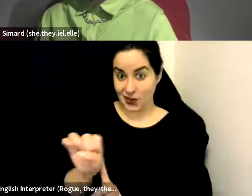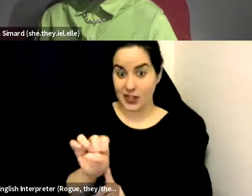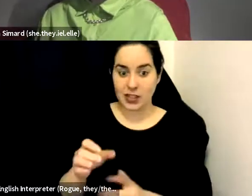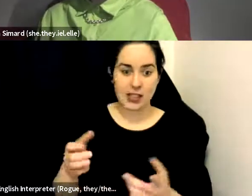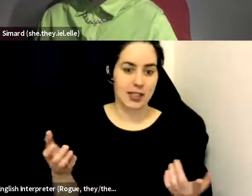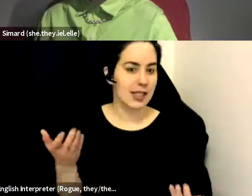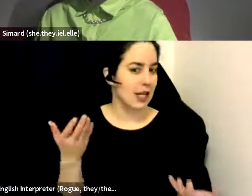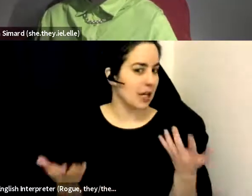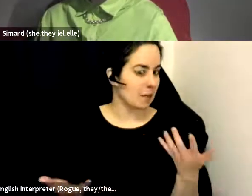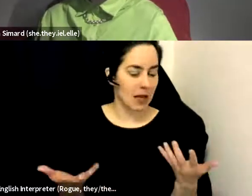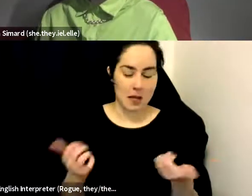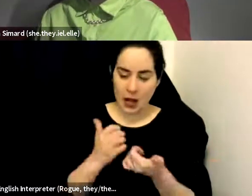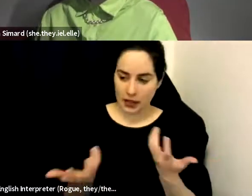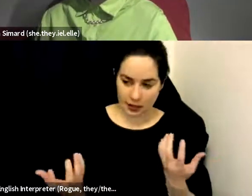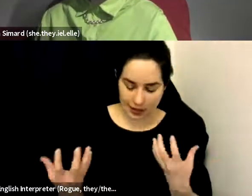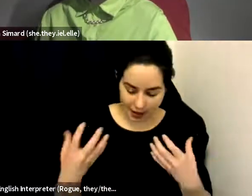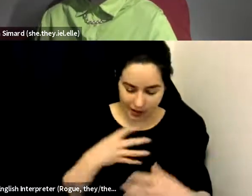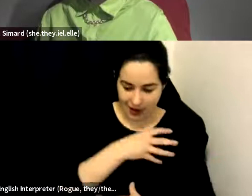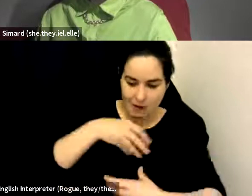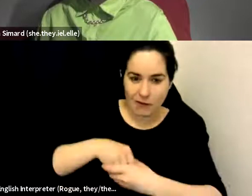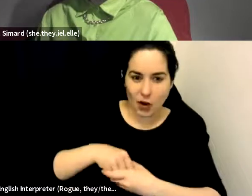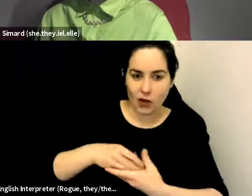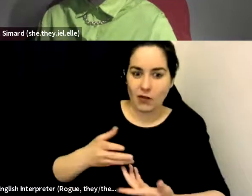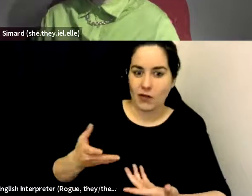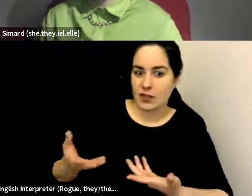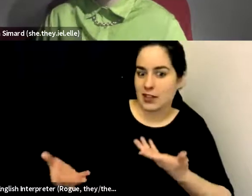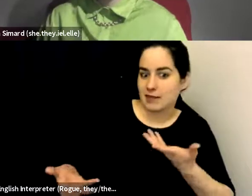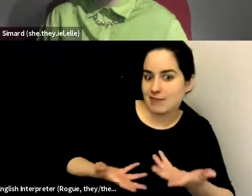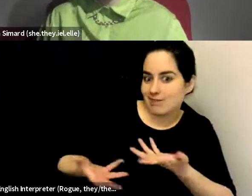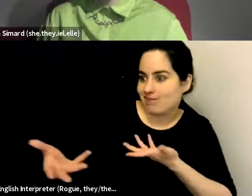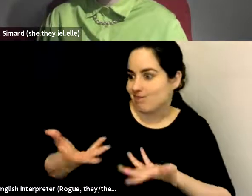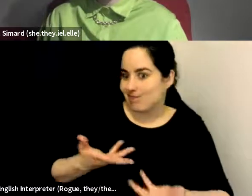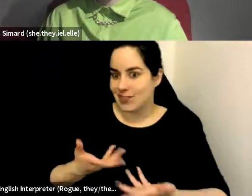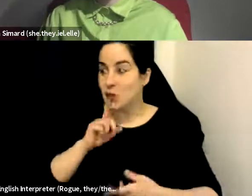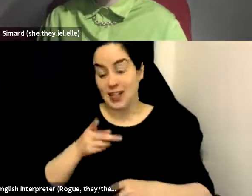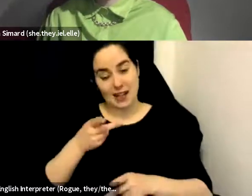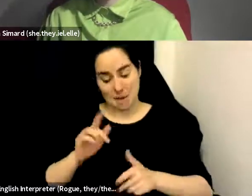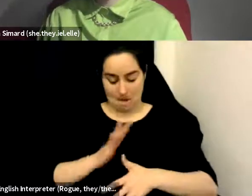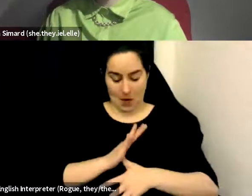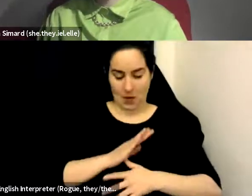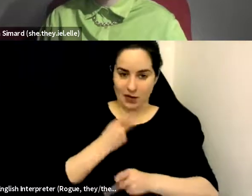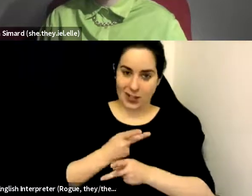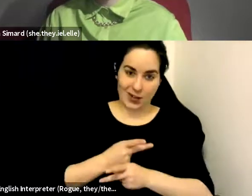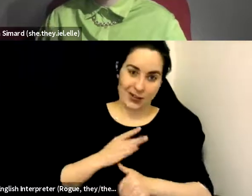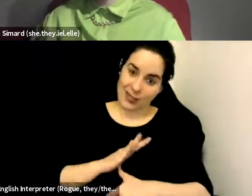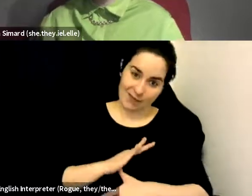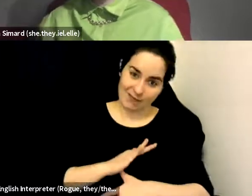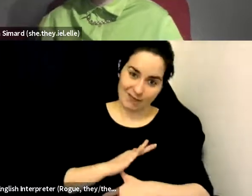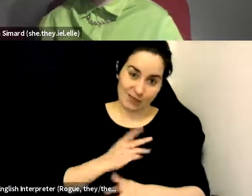to engage with it in a way that's gonna care for you the best, because you have to look after yourself first. End of